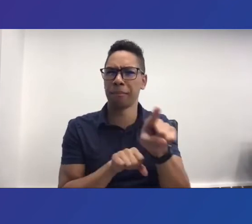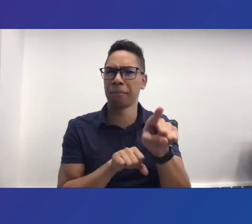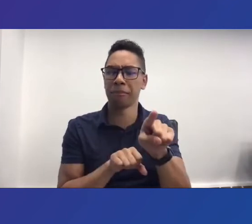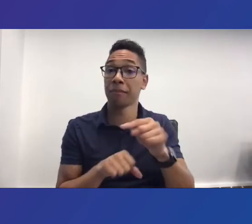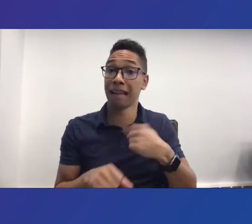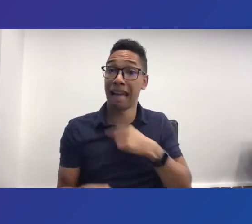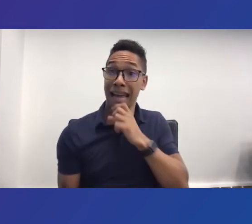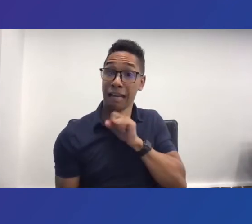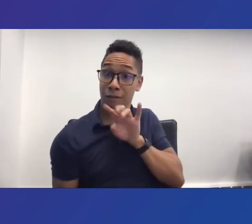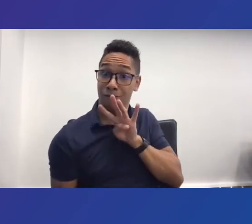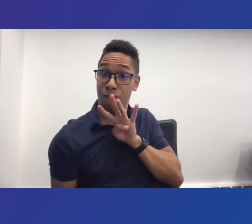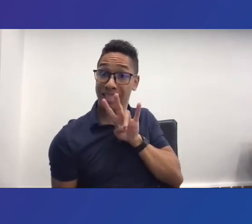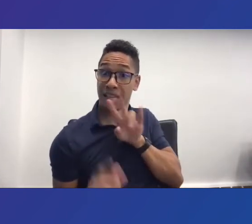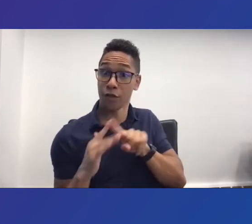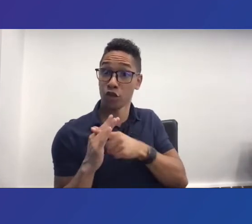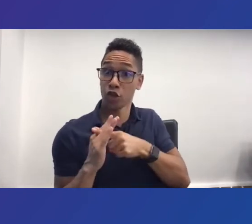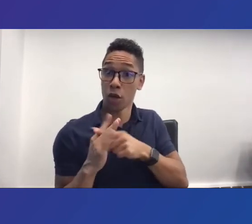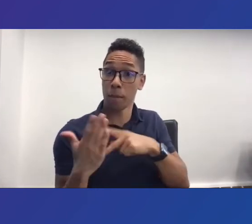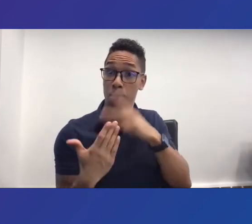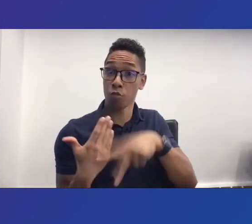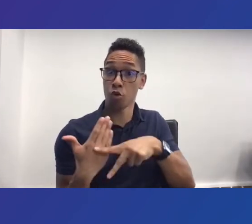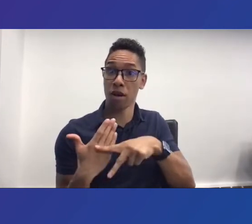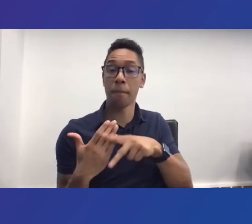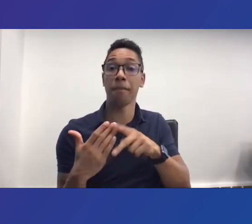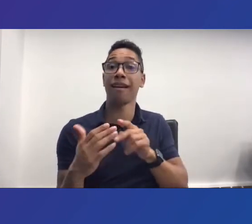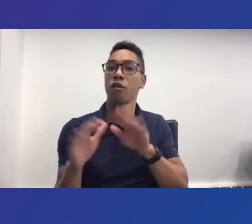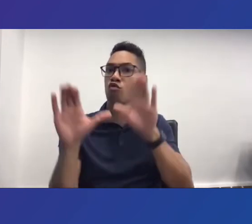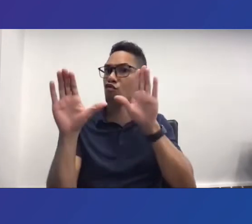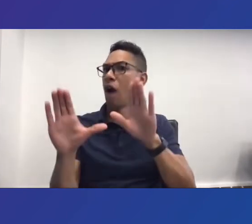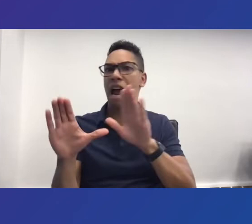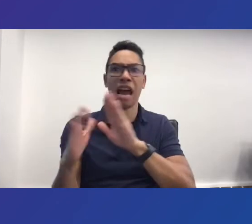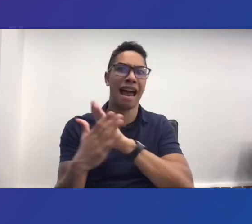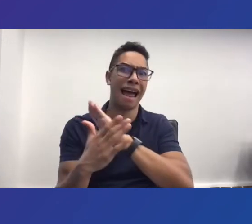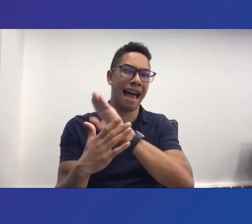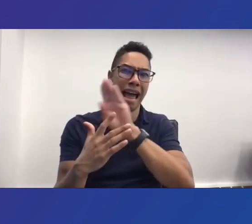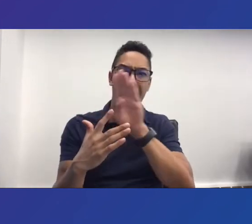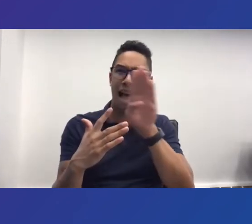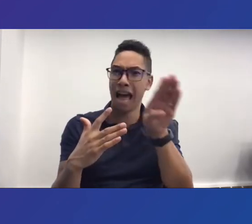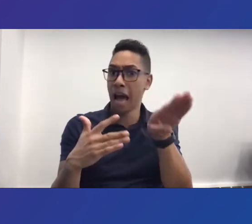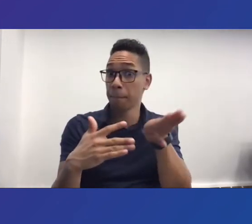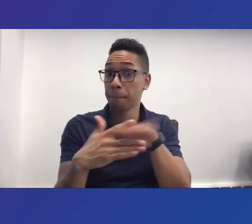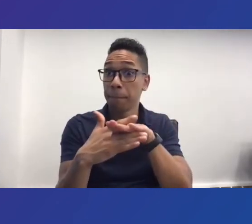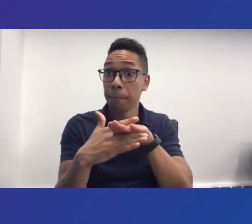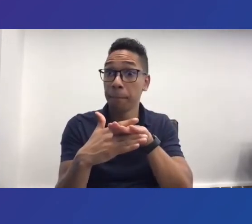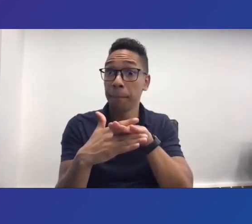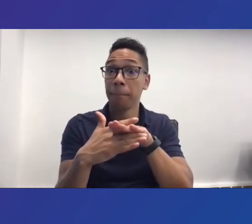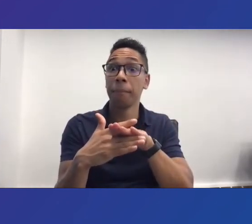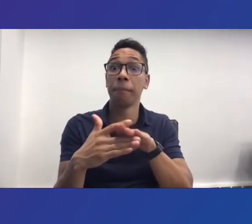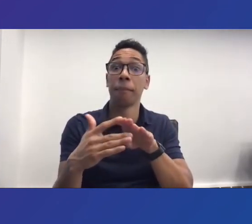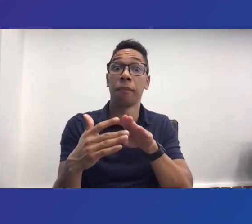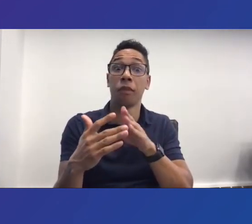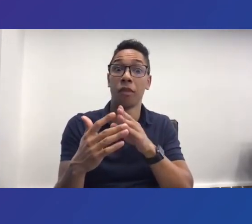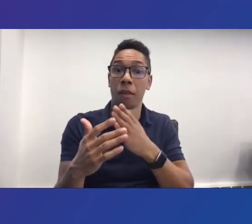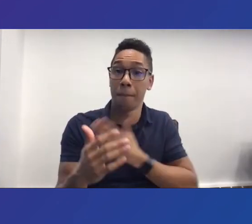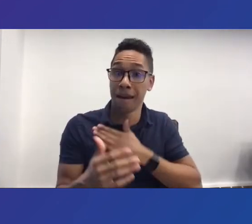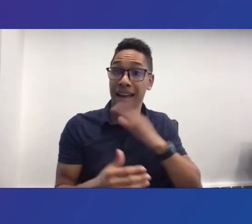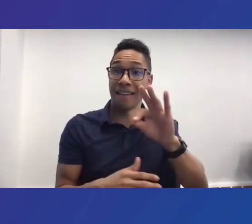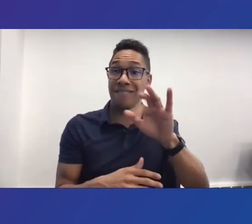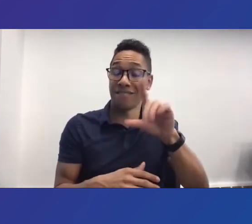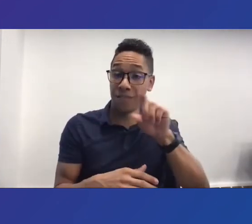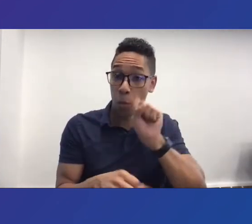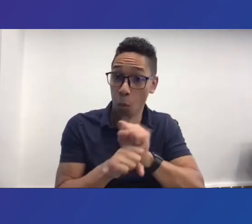the program. And then midway through, it's a fantastic program, but midway through, when I started to do my field work